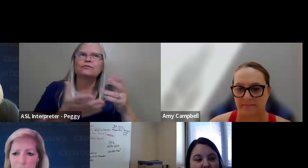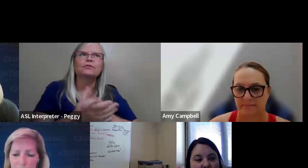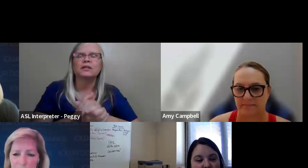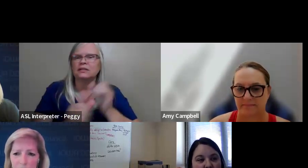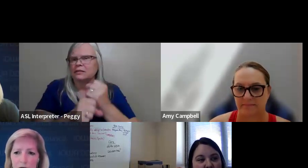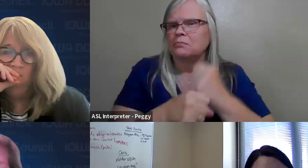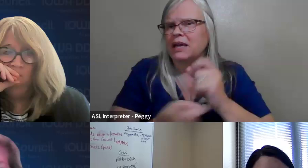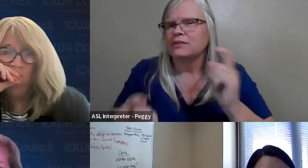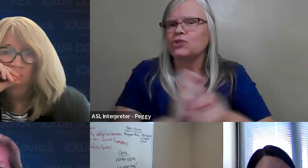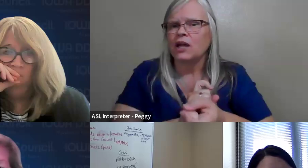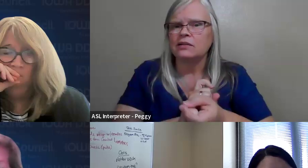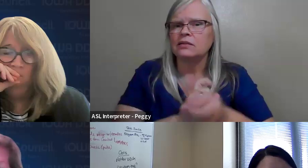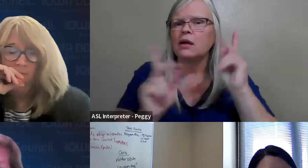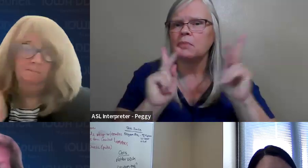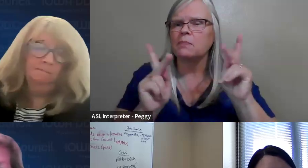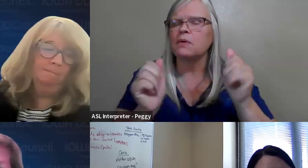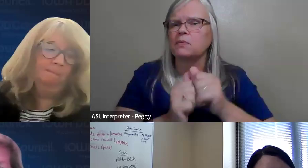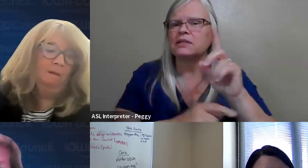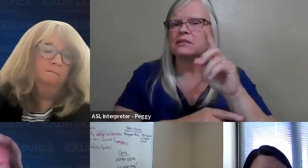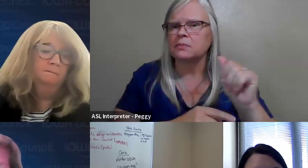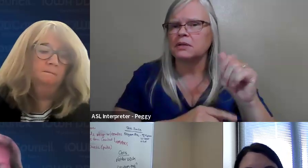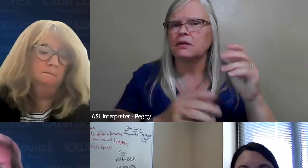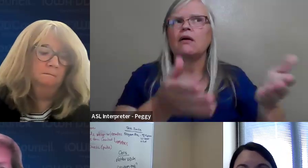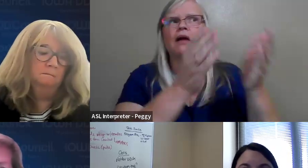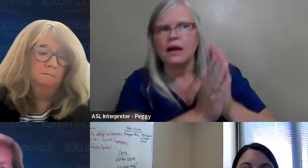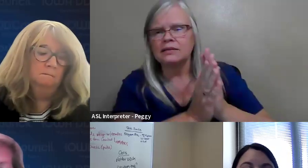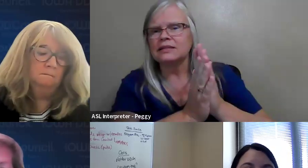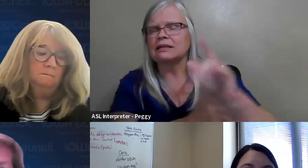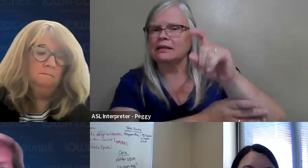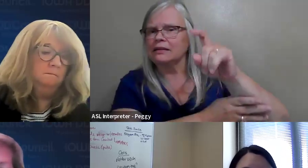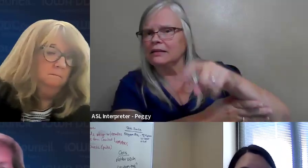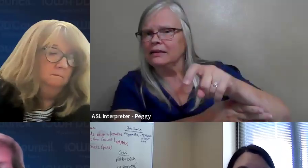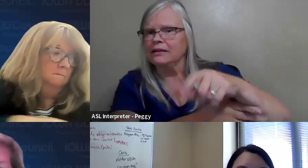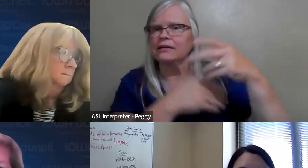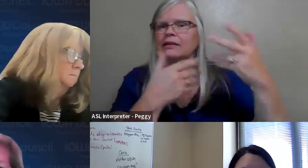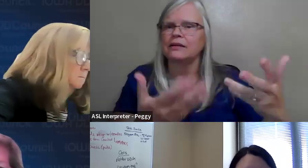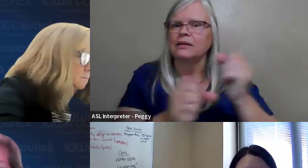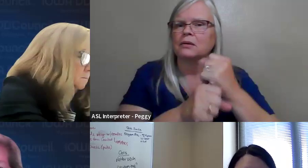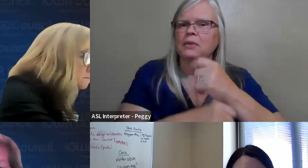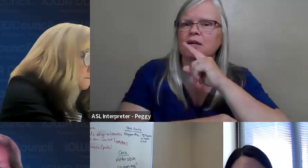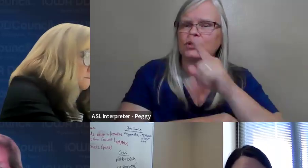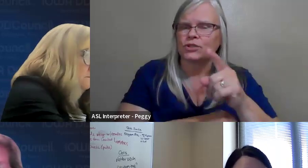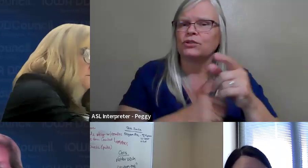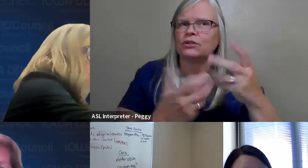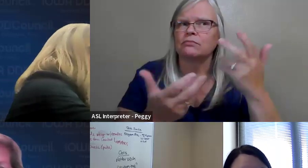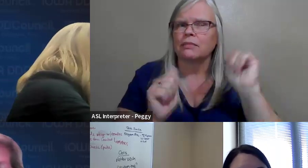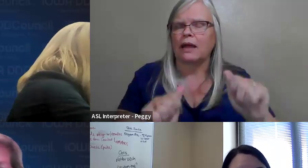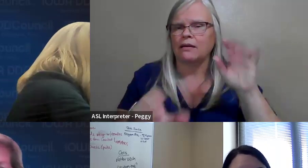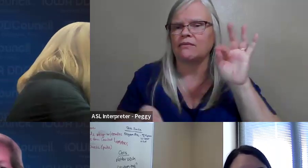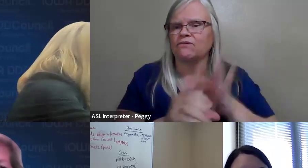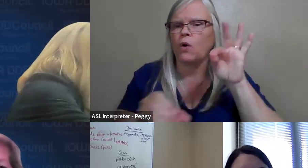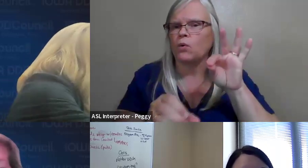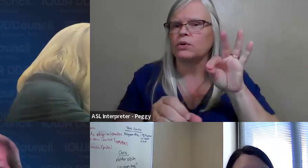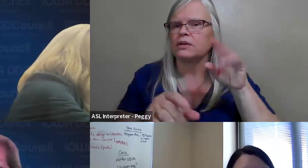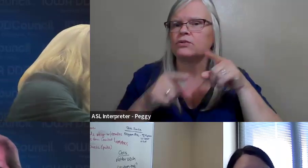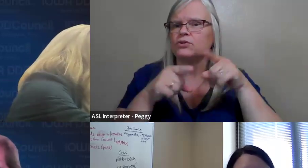make changes that people with disabilities are asking for and need to make sure that they can vote in